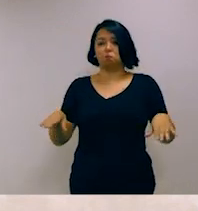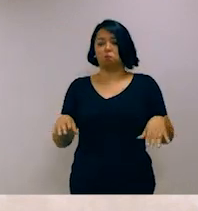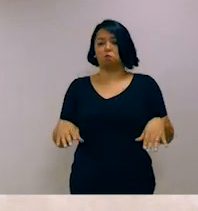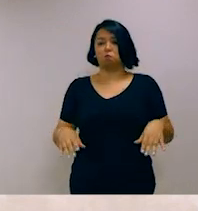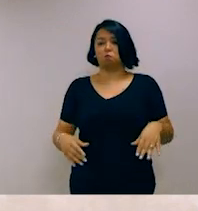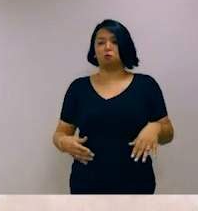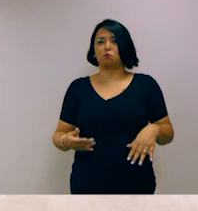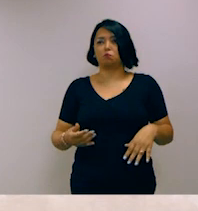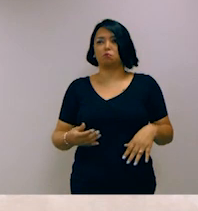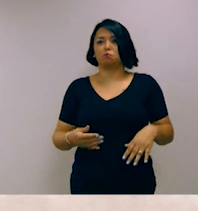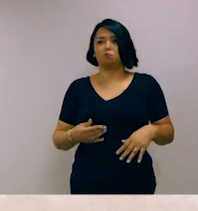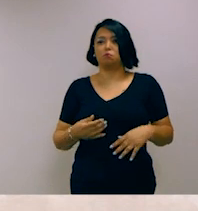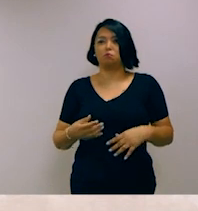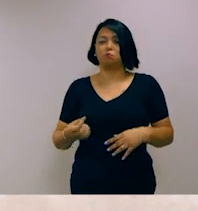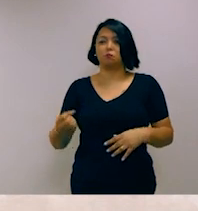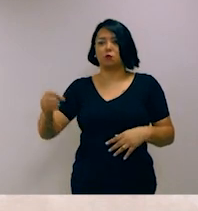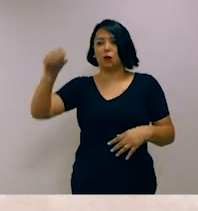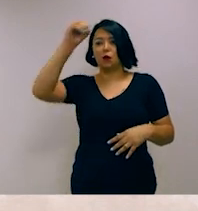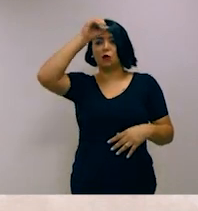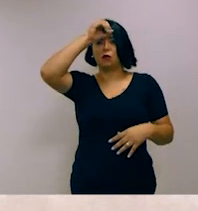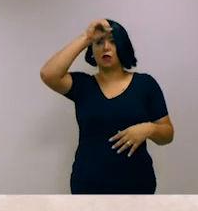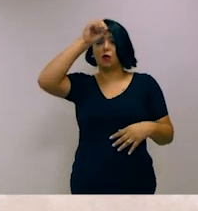our solution used